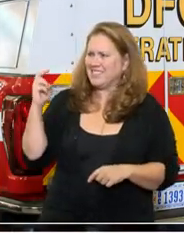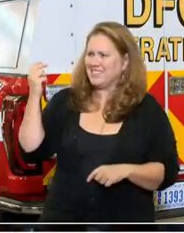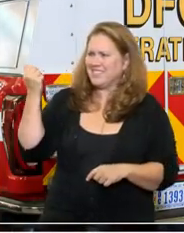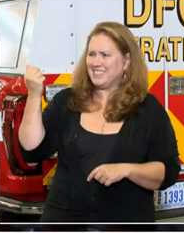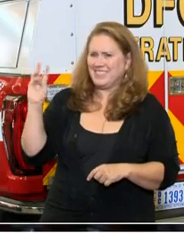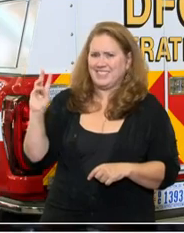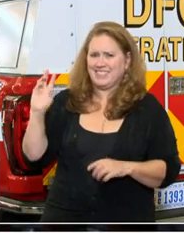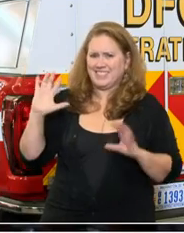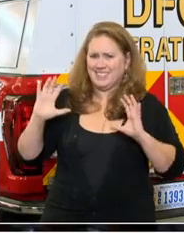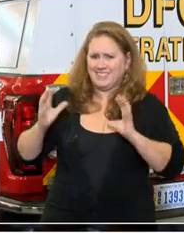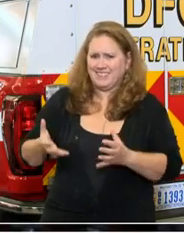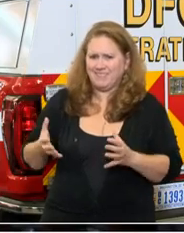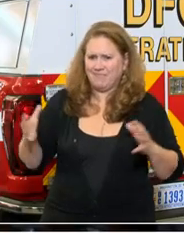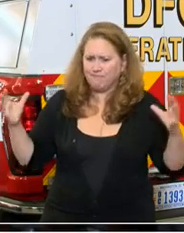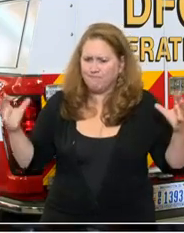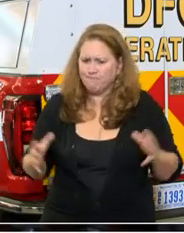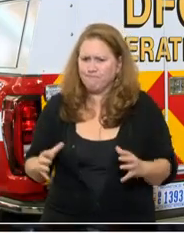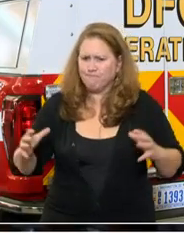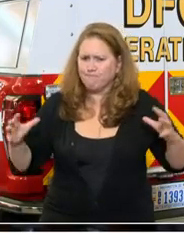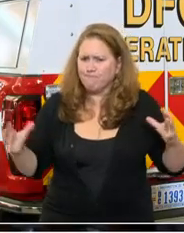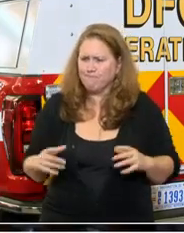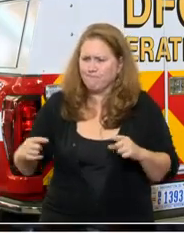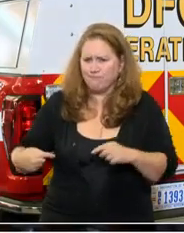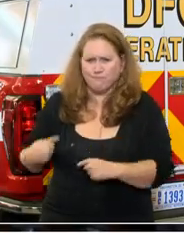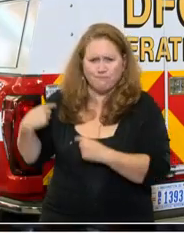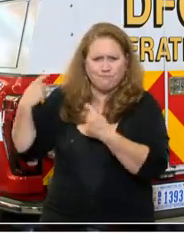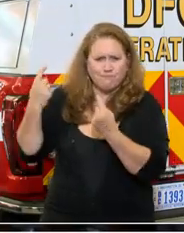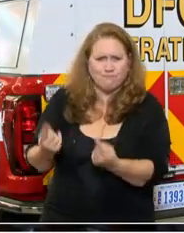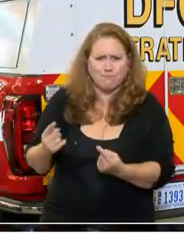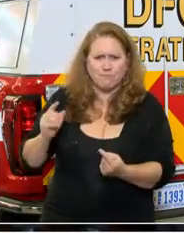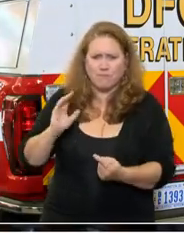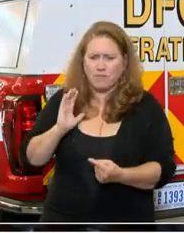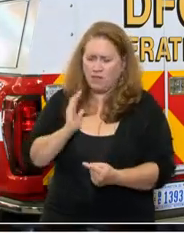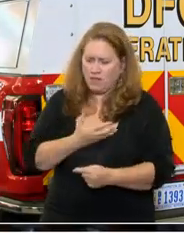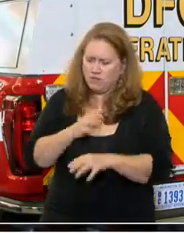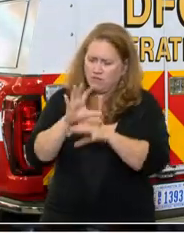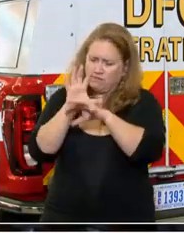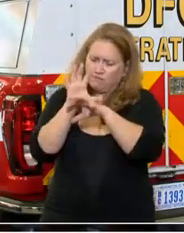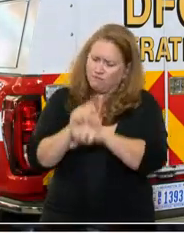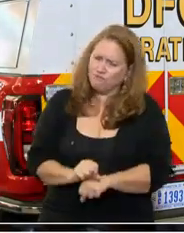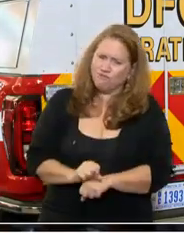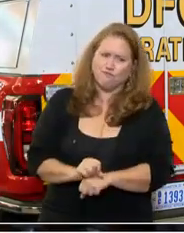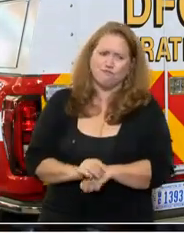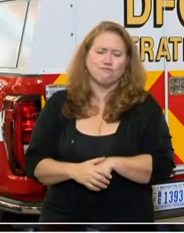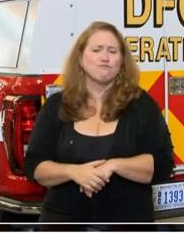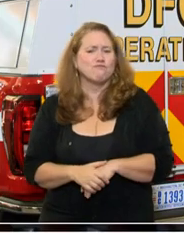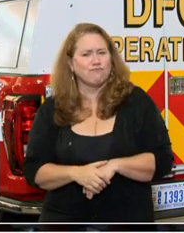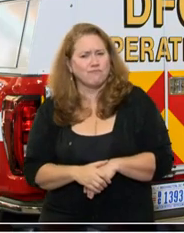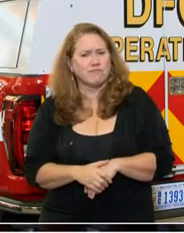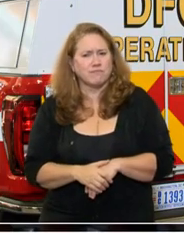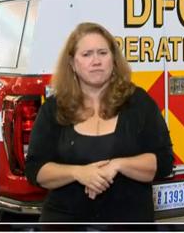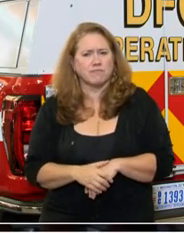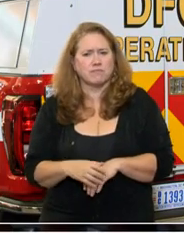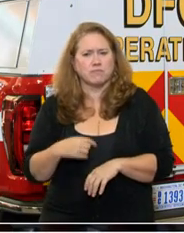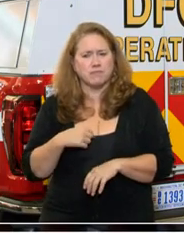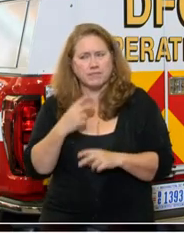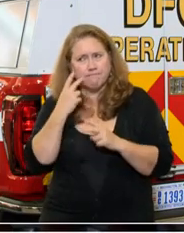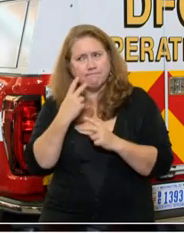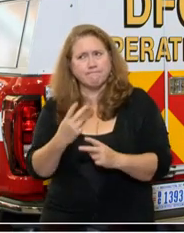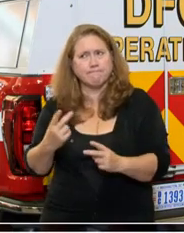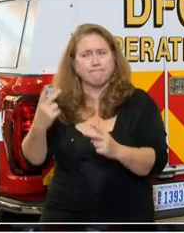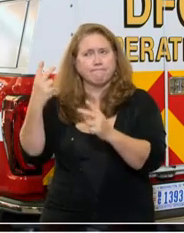before, our tradition to reflect upon the tragic events that occurred on September